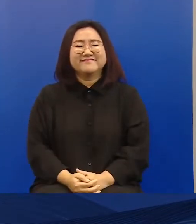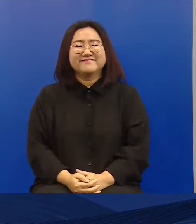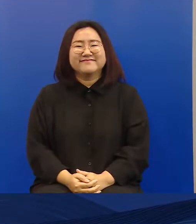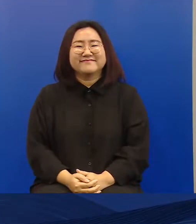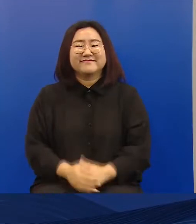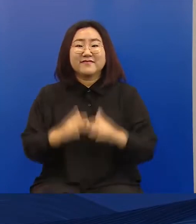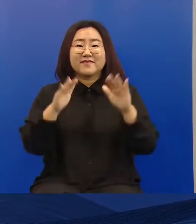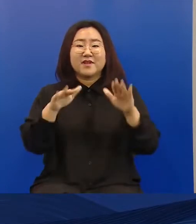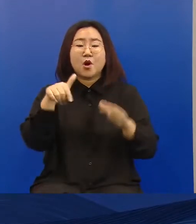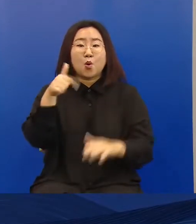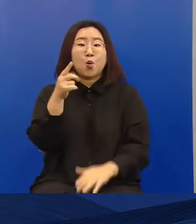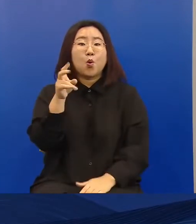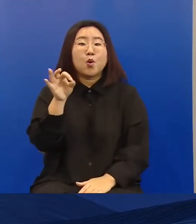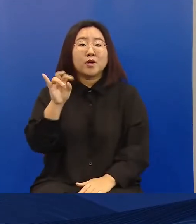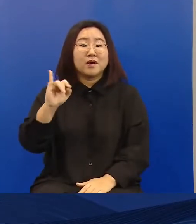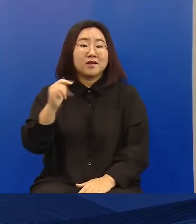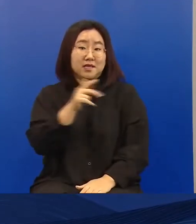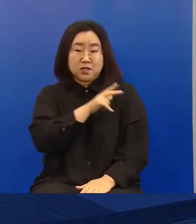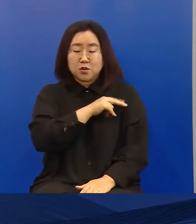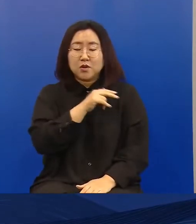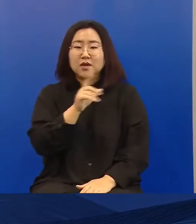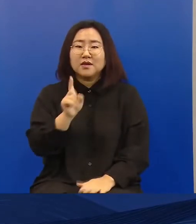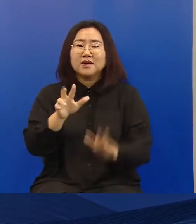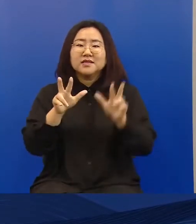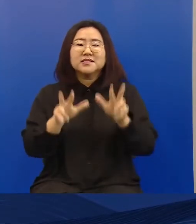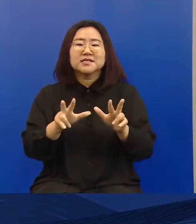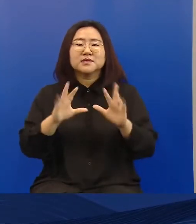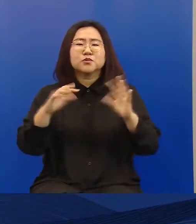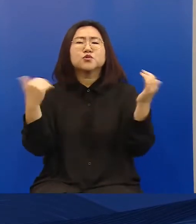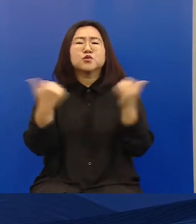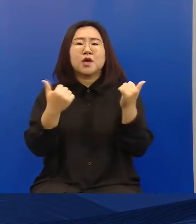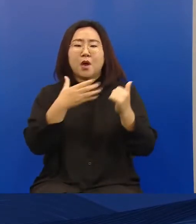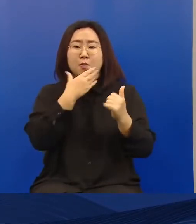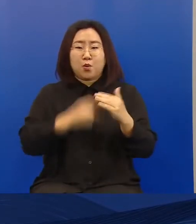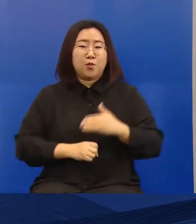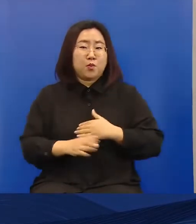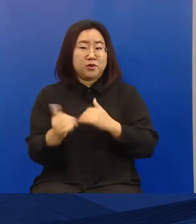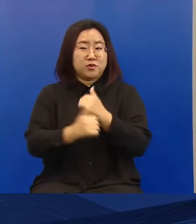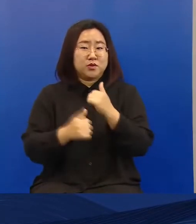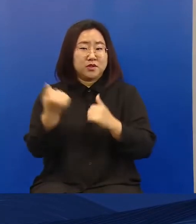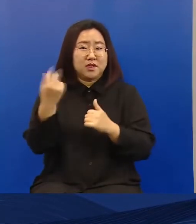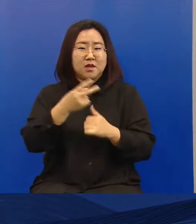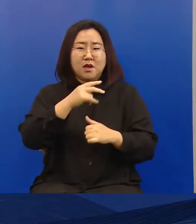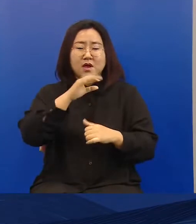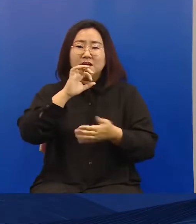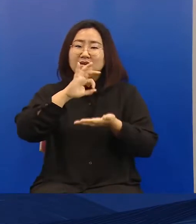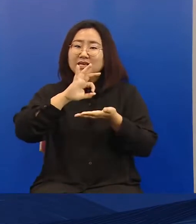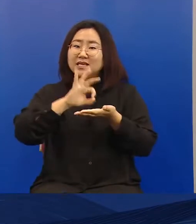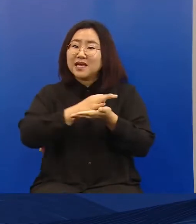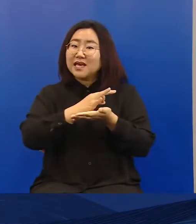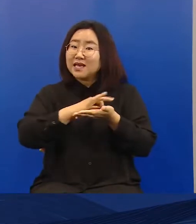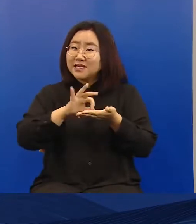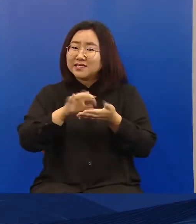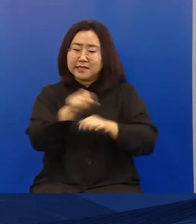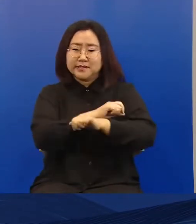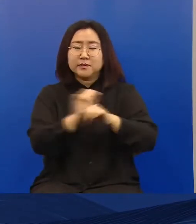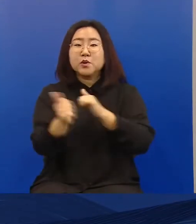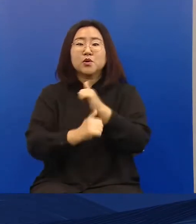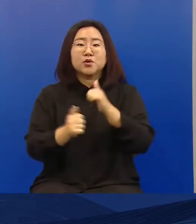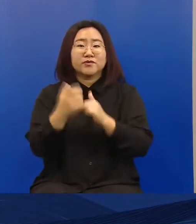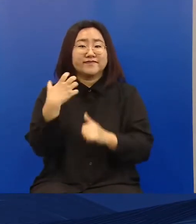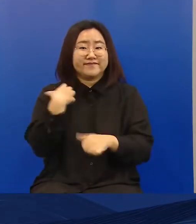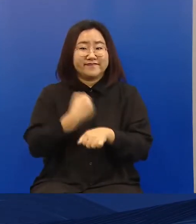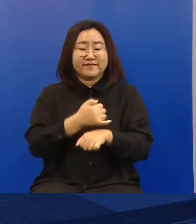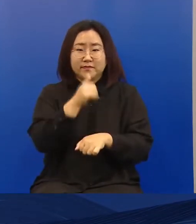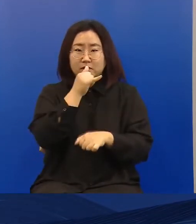give Lawmaker Go a big round of applause. Lawmaker Go is now a member of the National Assembly Health